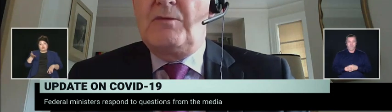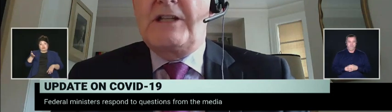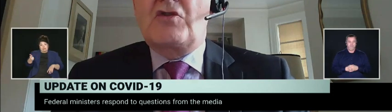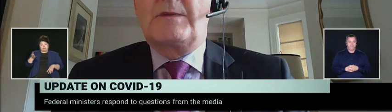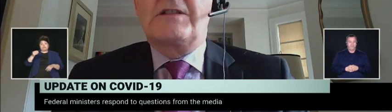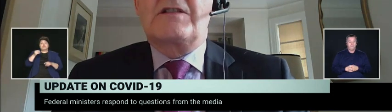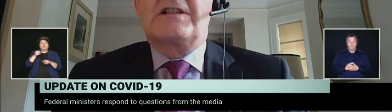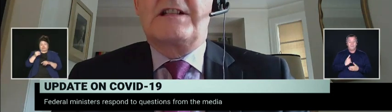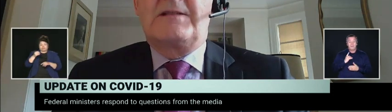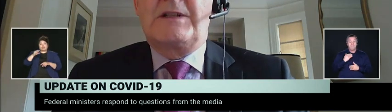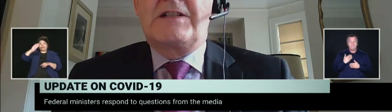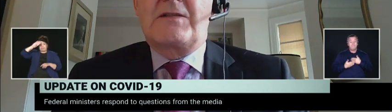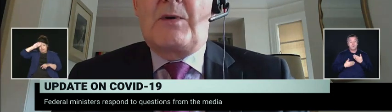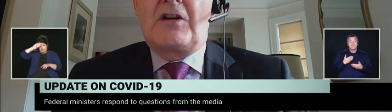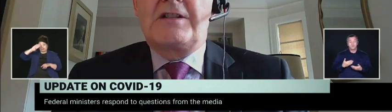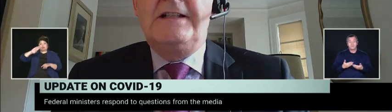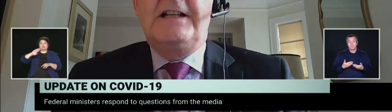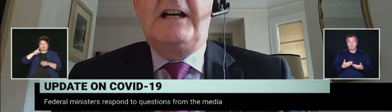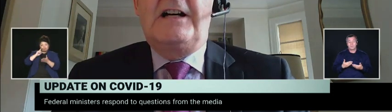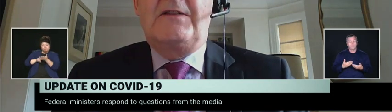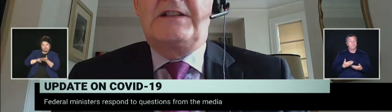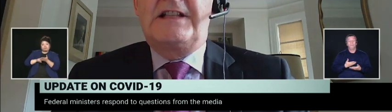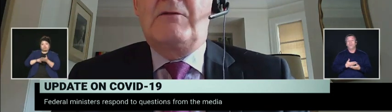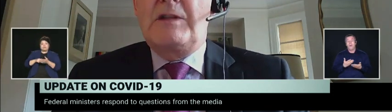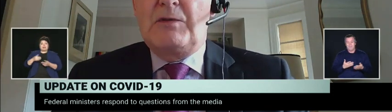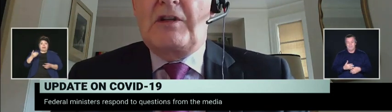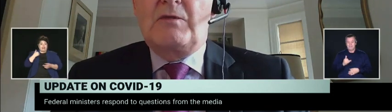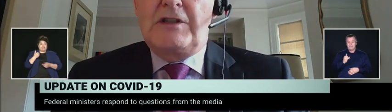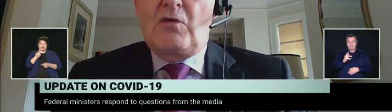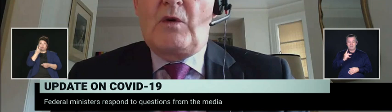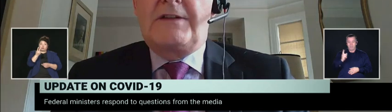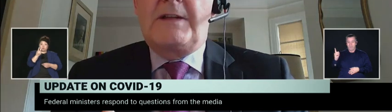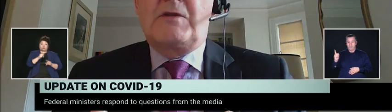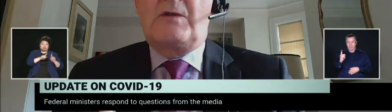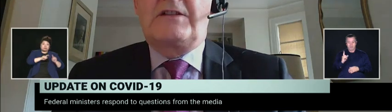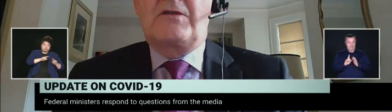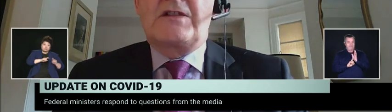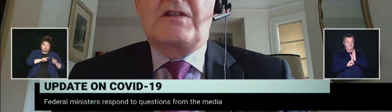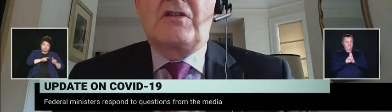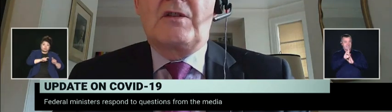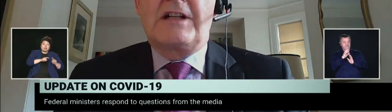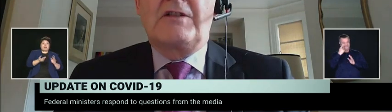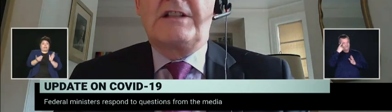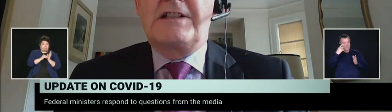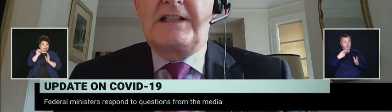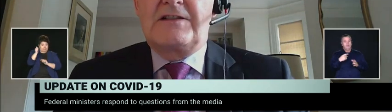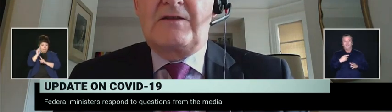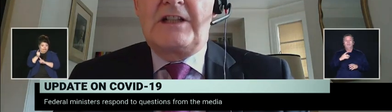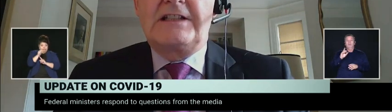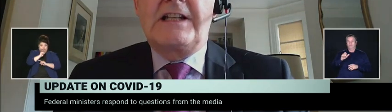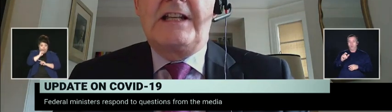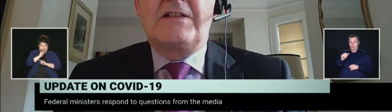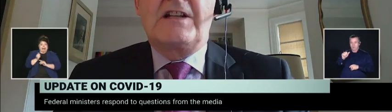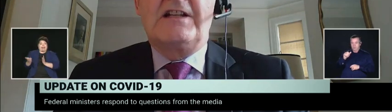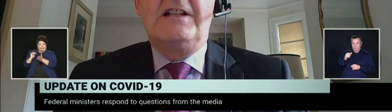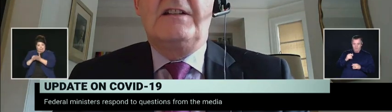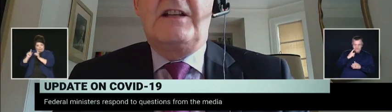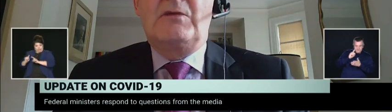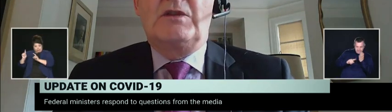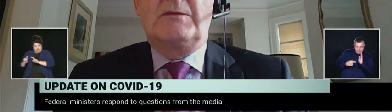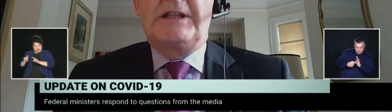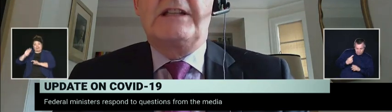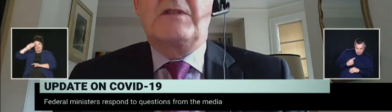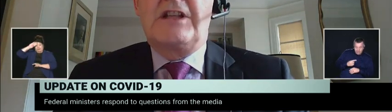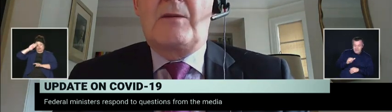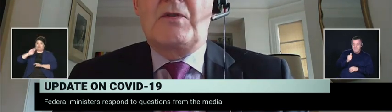will be two measurements 10 minutes apart, that they rebook. We don't want them to enter the secure area and take the flight, and